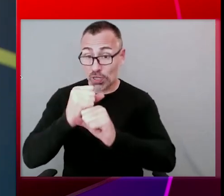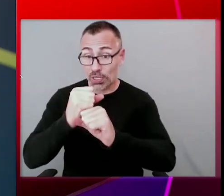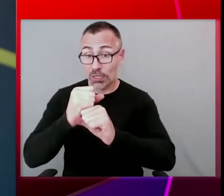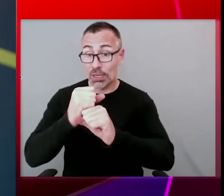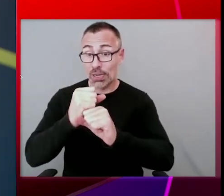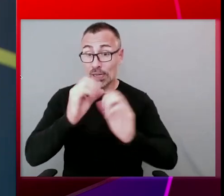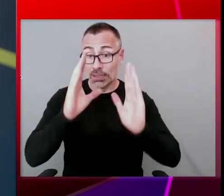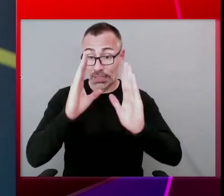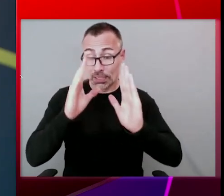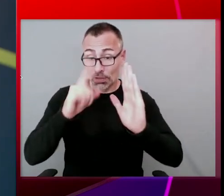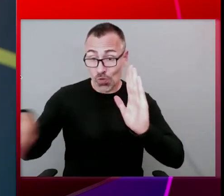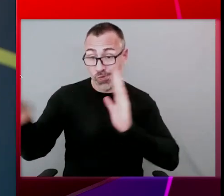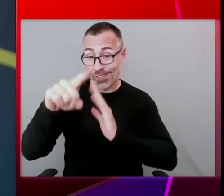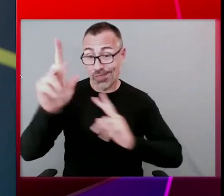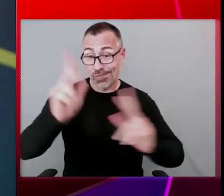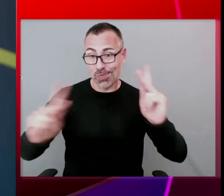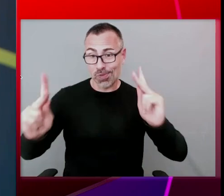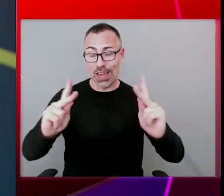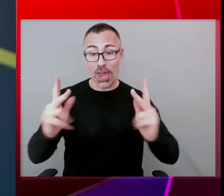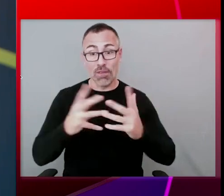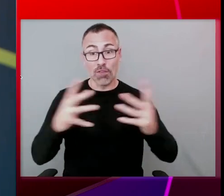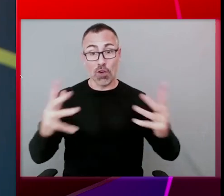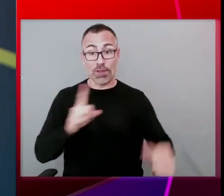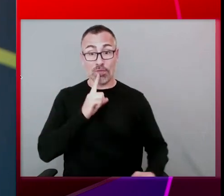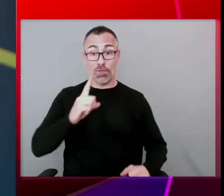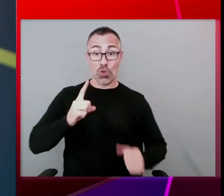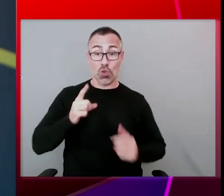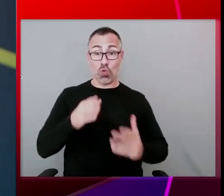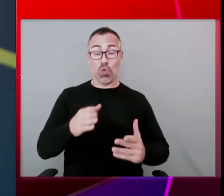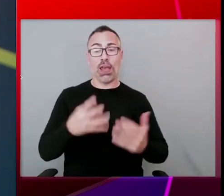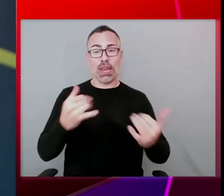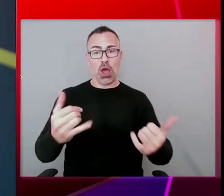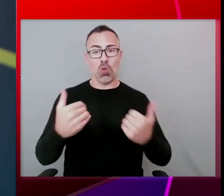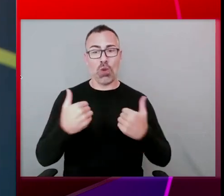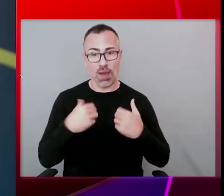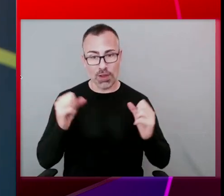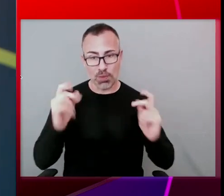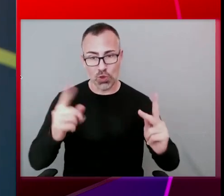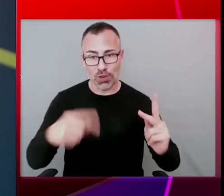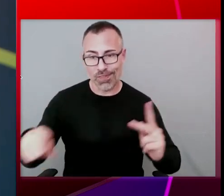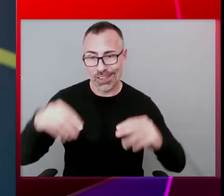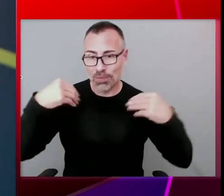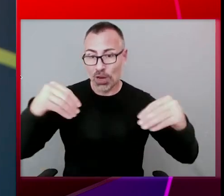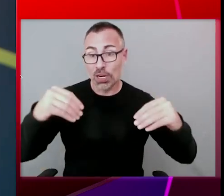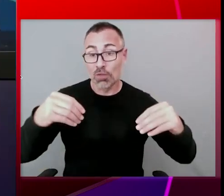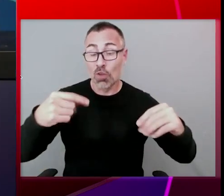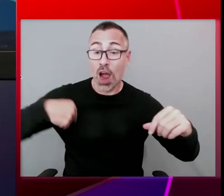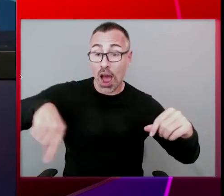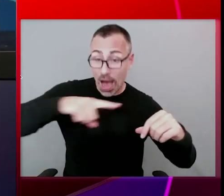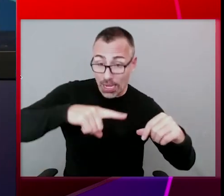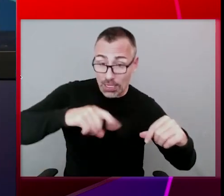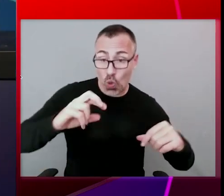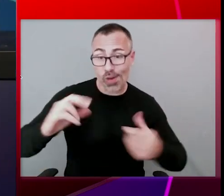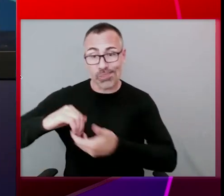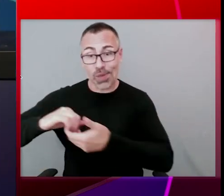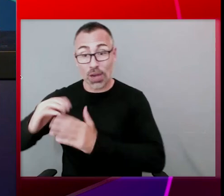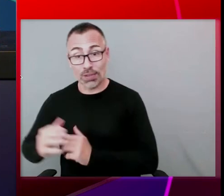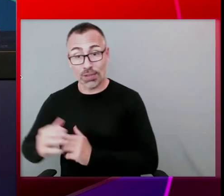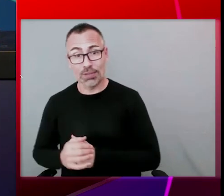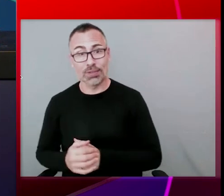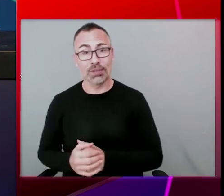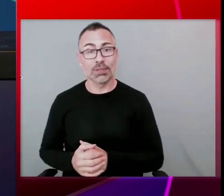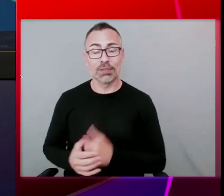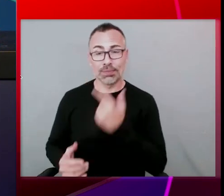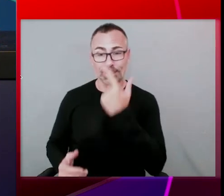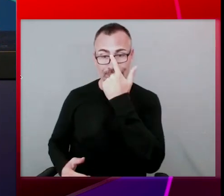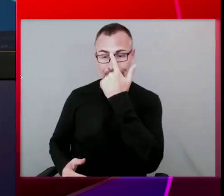the audience in a very visceral way, then we have a marketing opportunity for either us or our partners. Yeah, I'd imagine that this would be